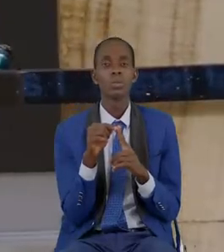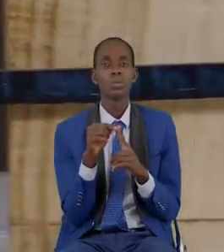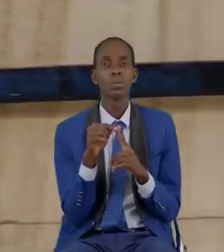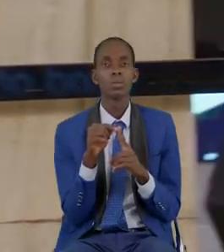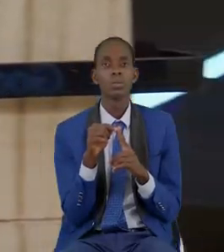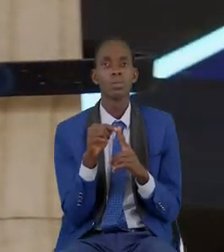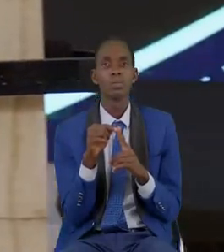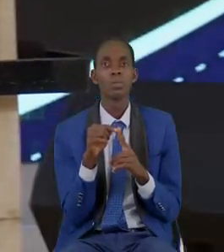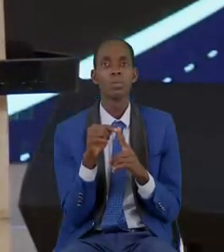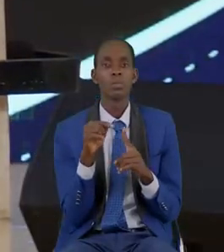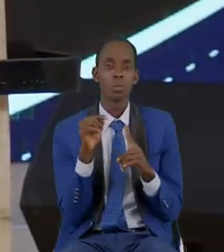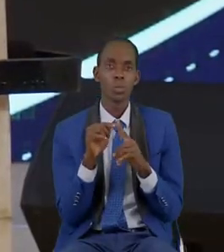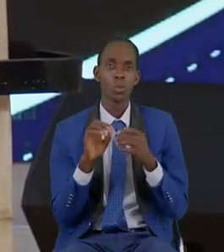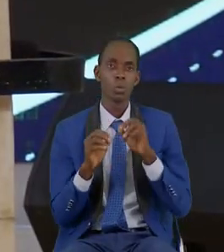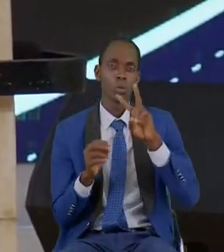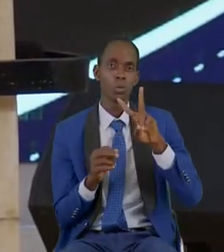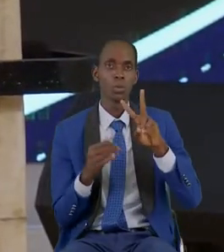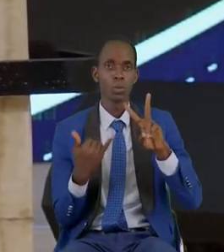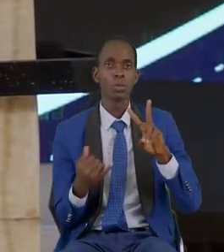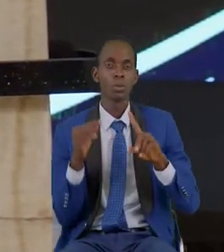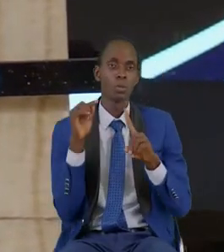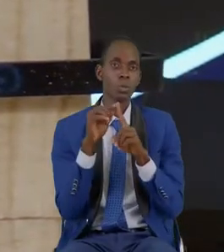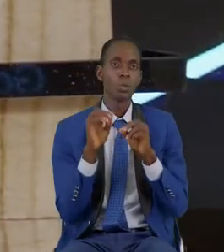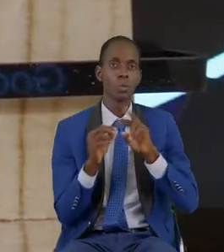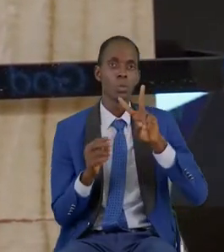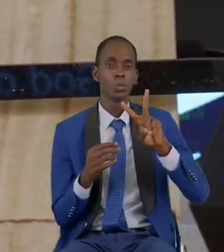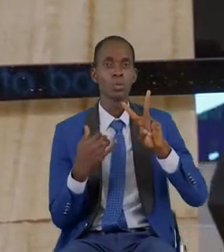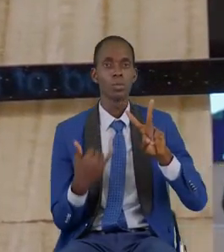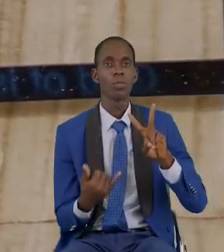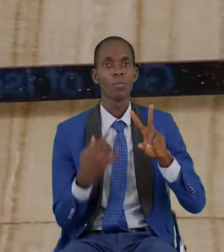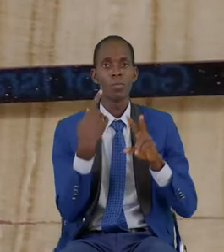that's point number two now. Point number two, the